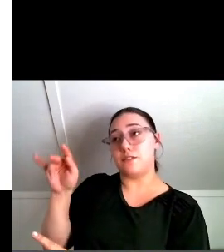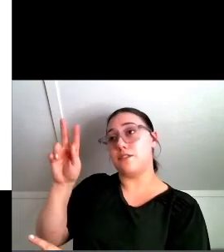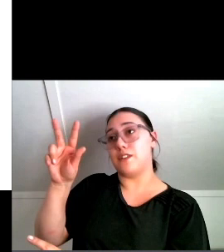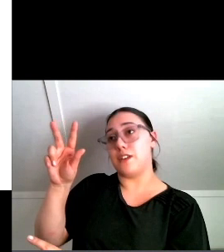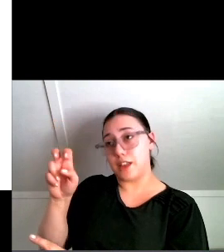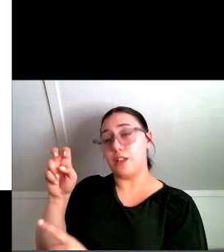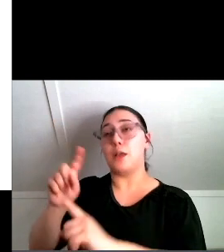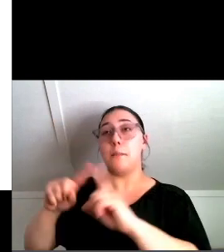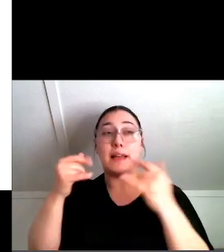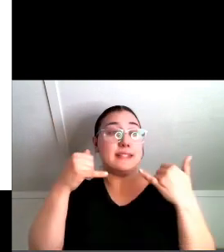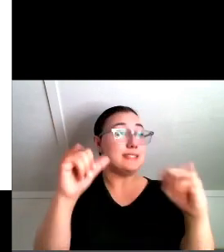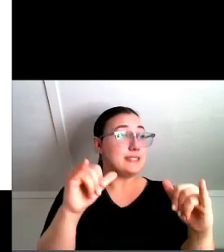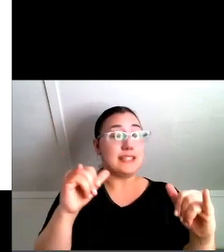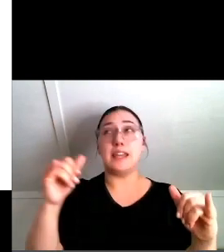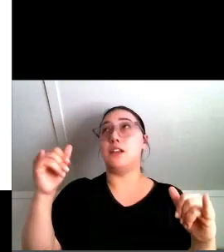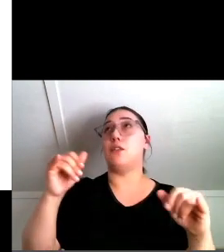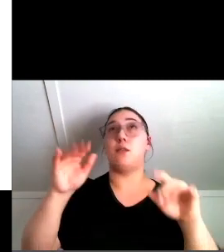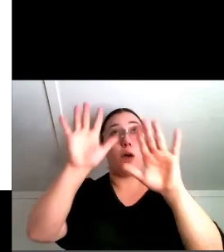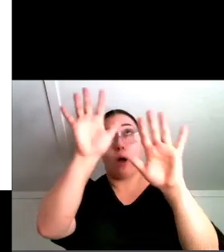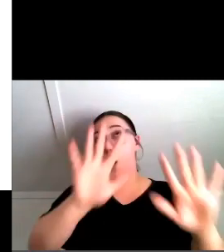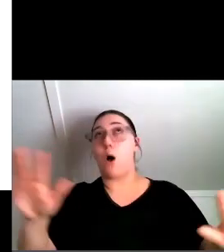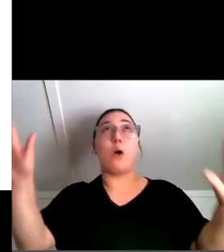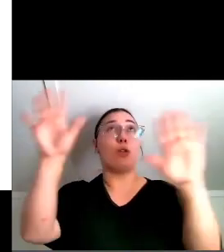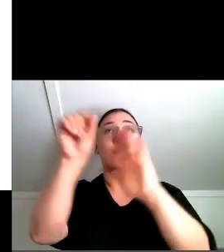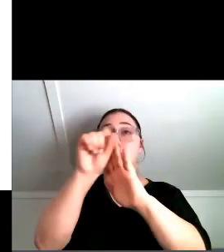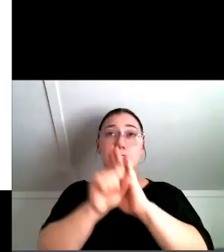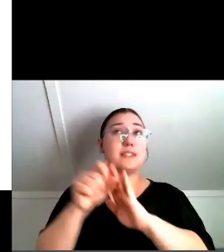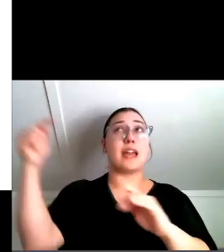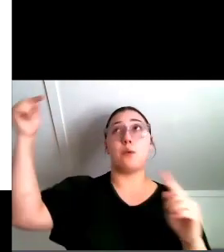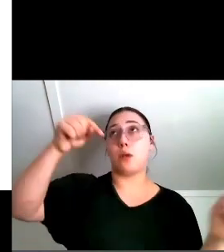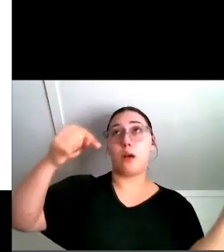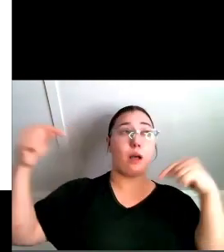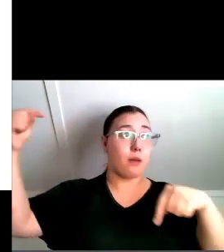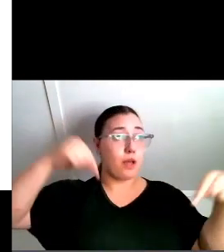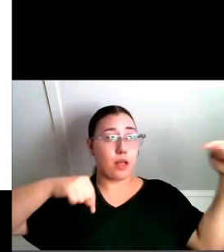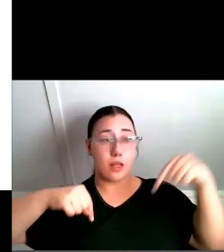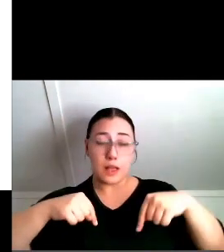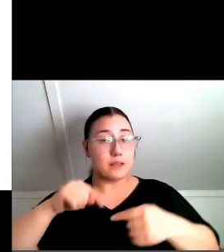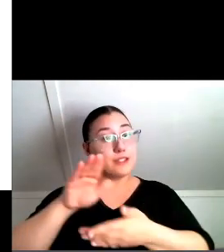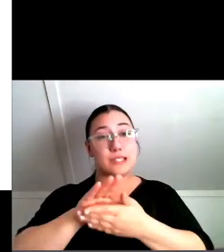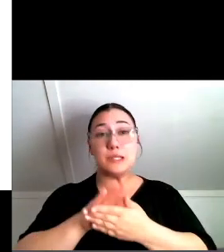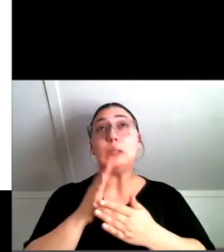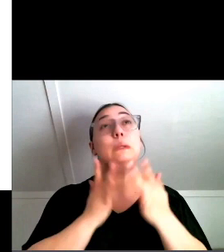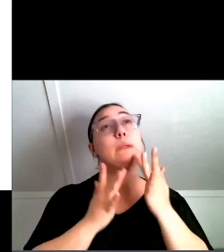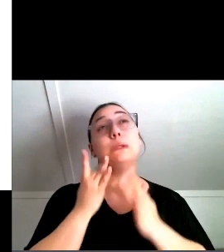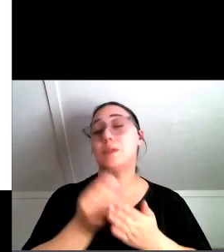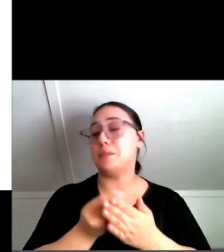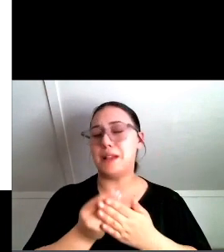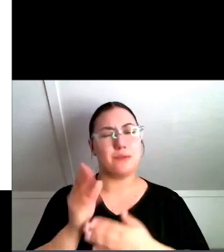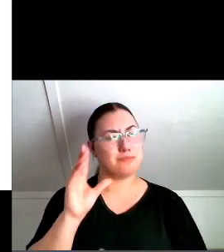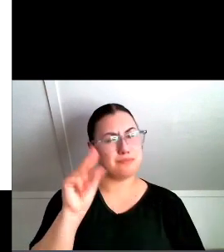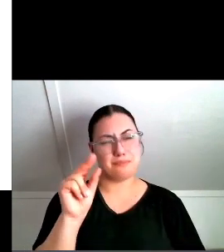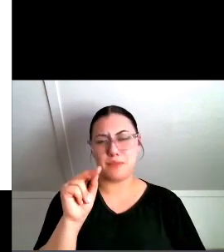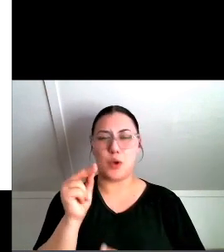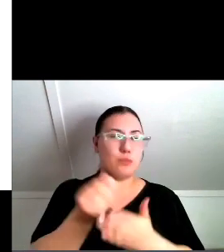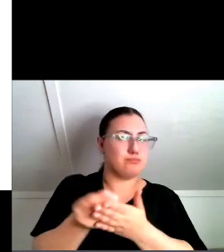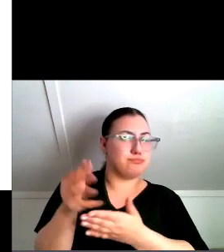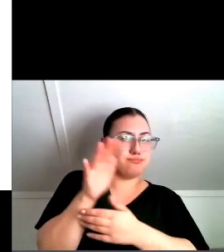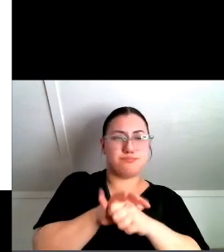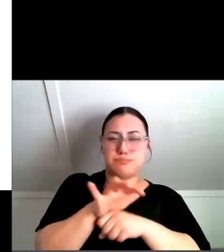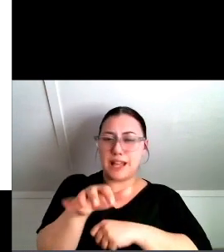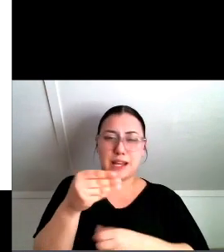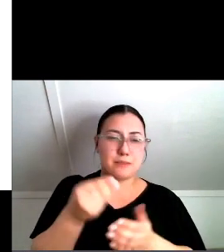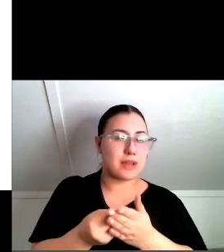from all across the state. The school was not financially strapped. It had a lot of money, had a lot of property,